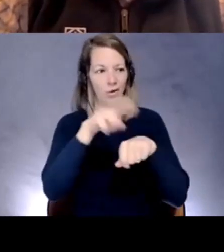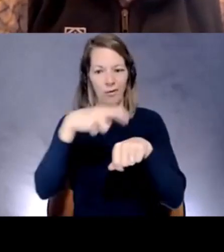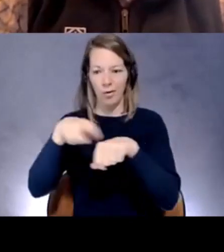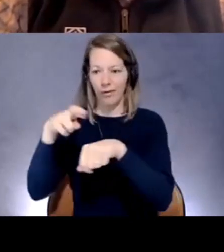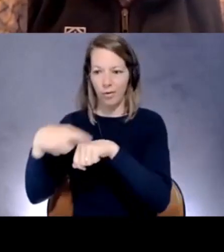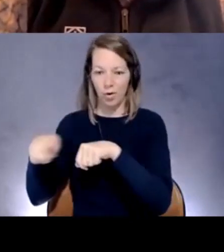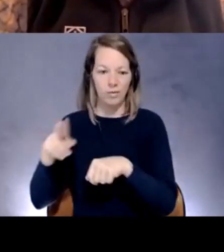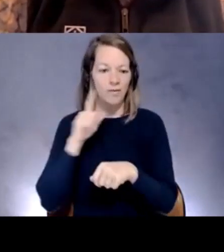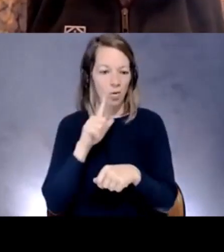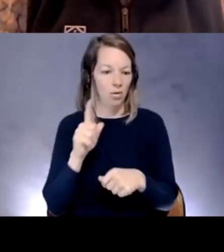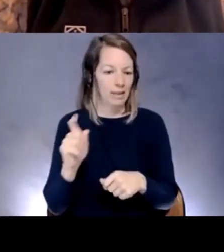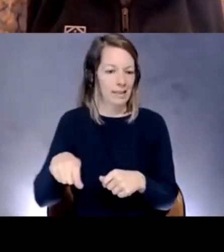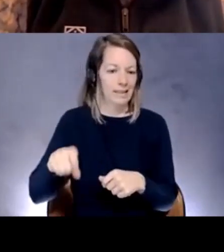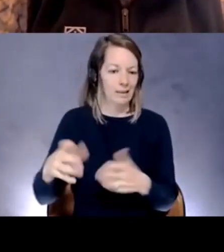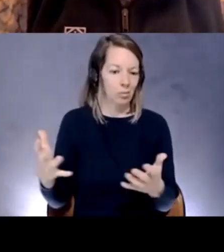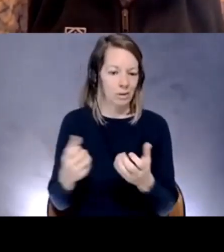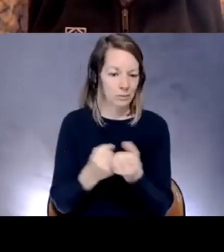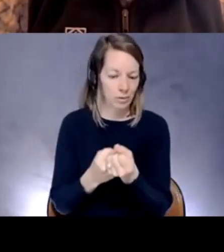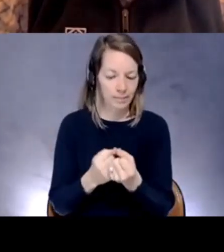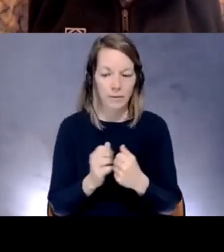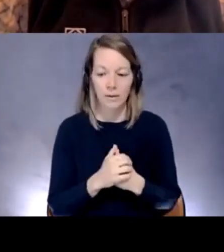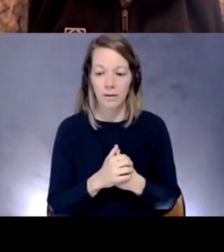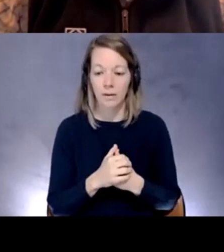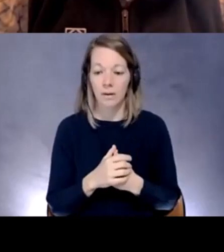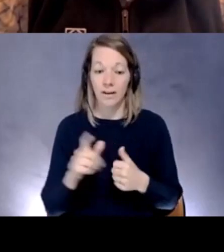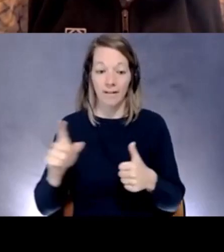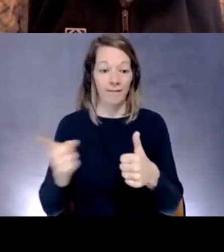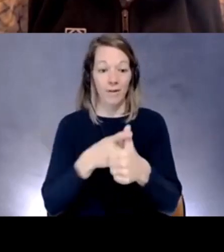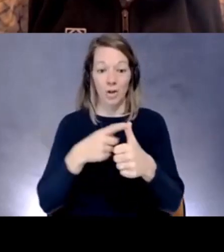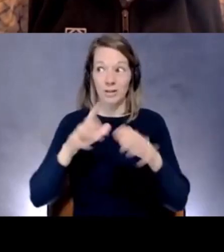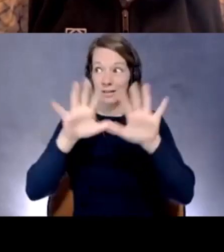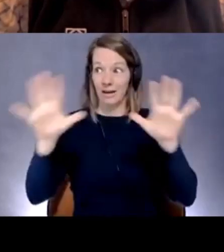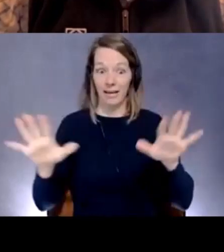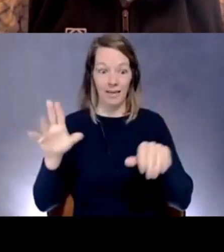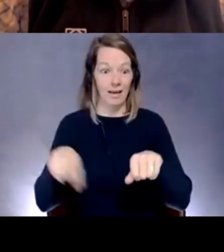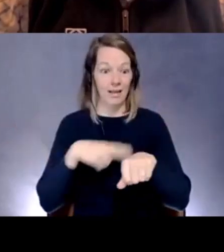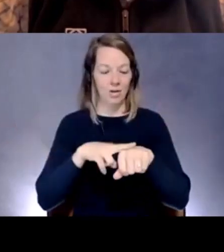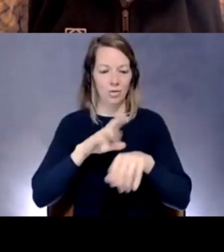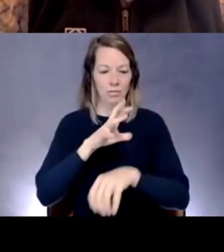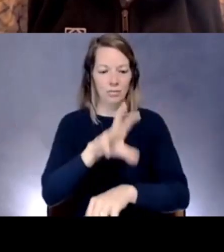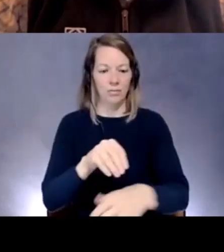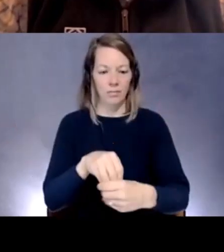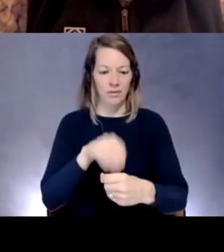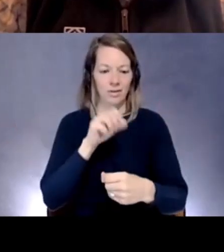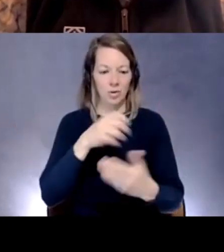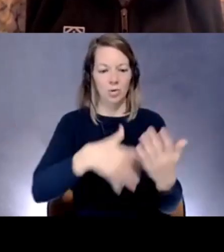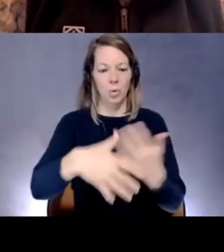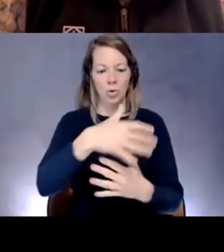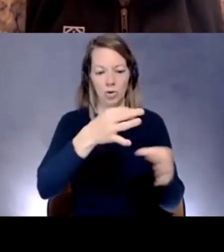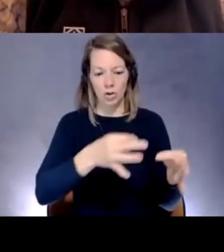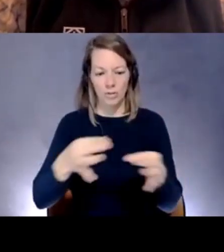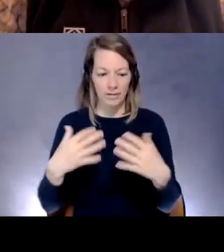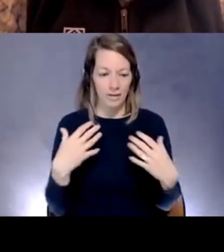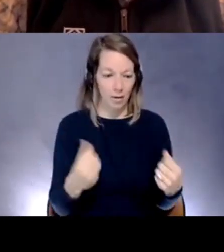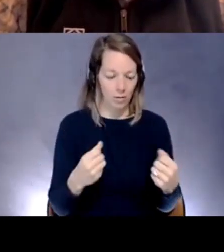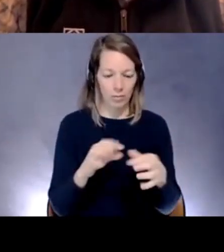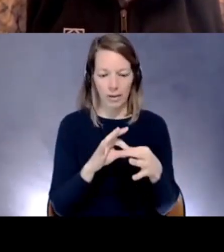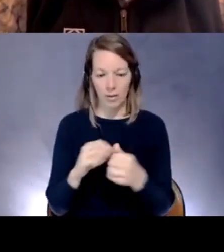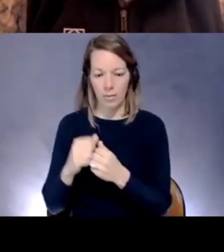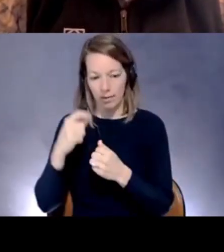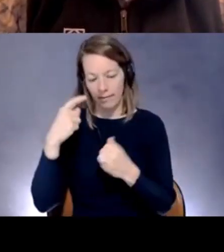most need. This is a first in the nation system that will incorporate the social determinants of health with physical and mental